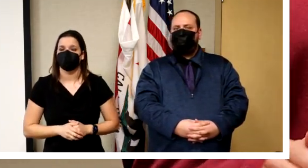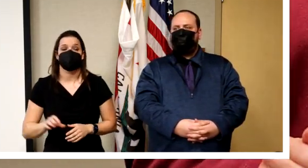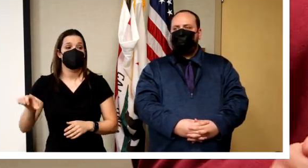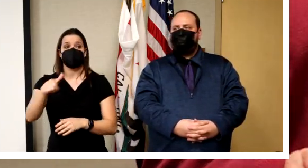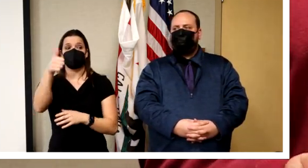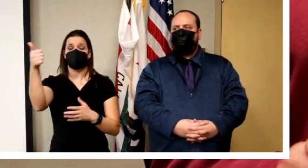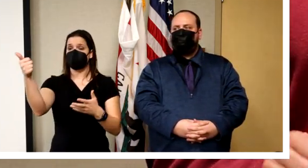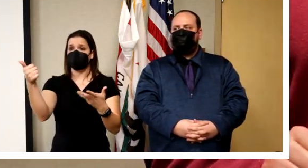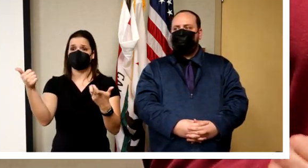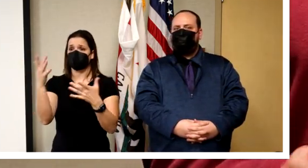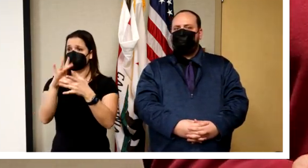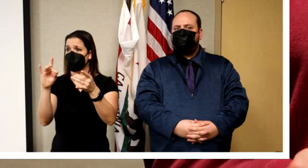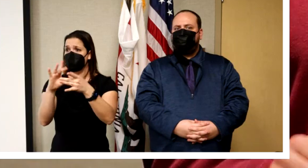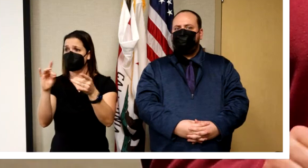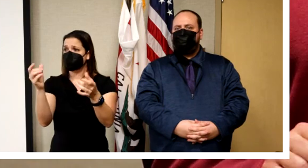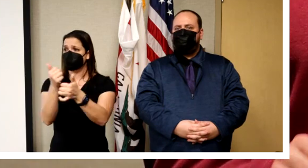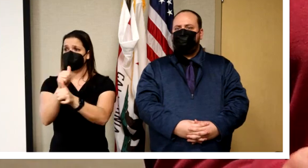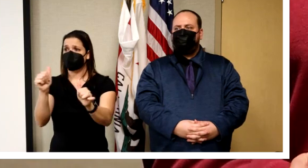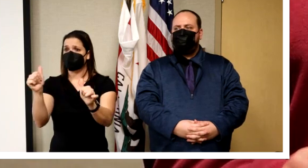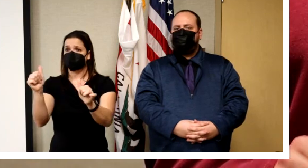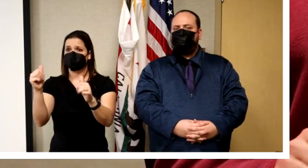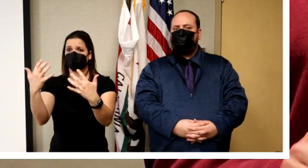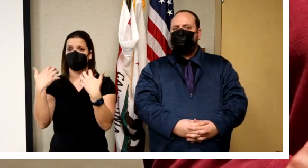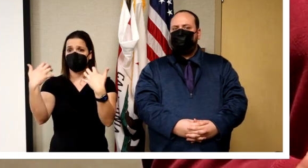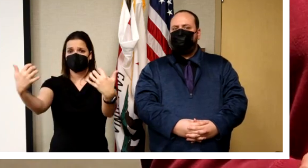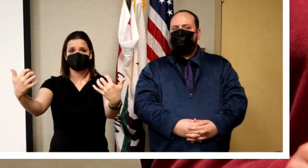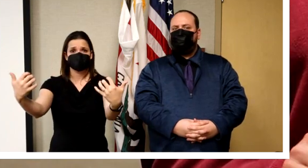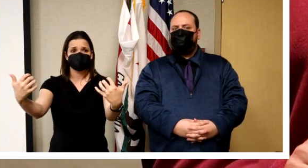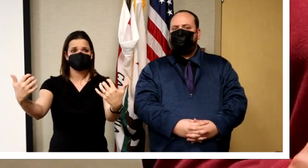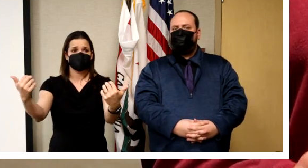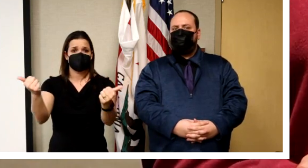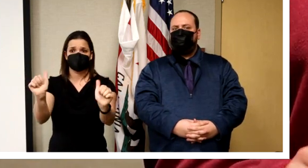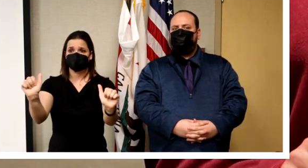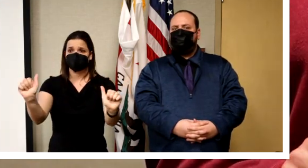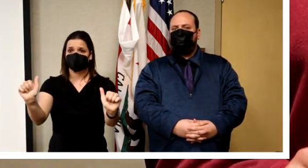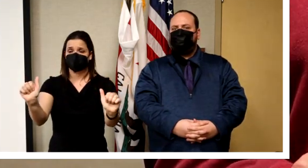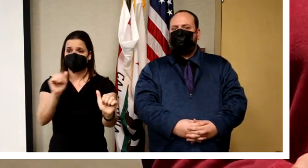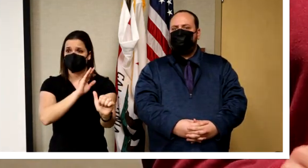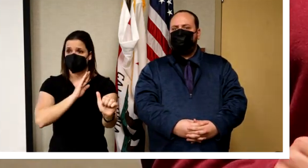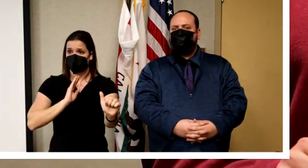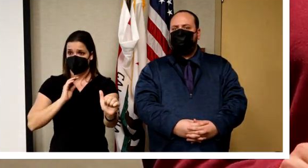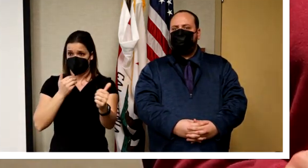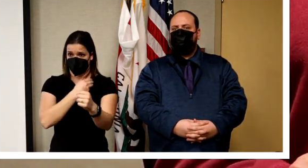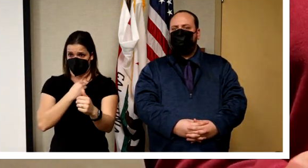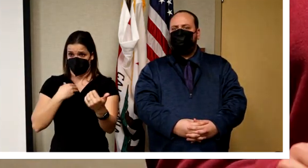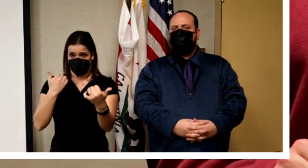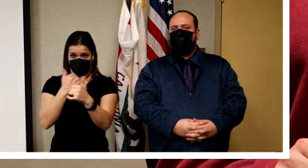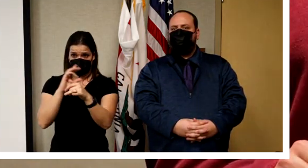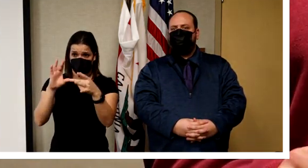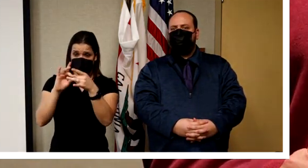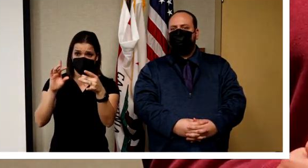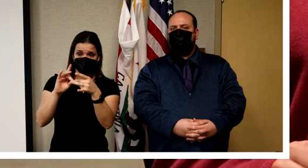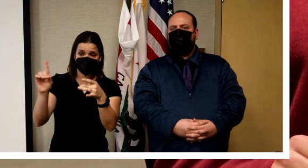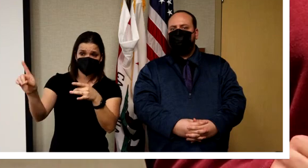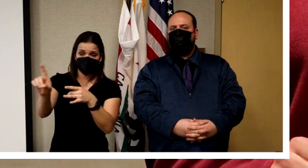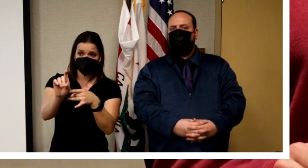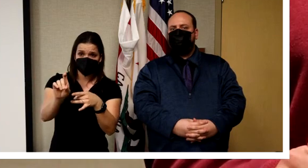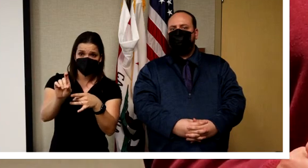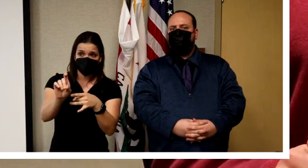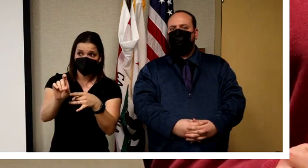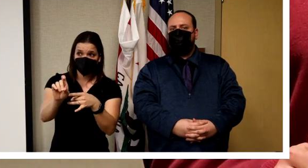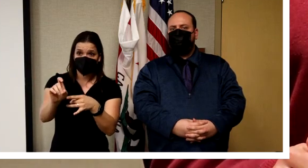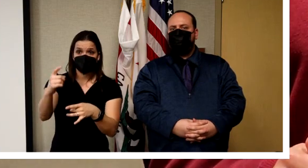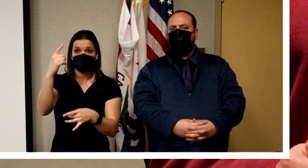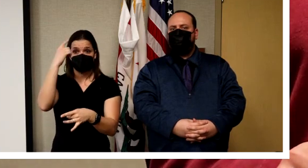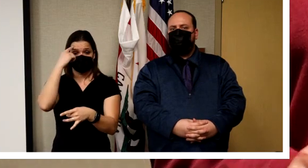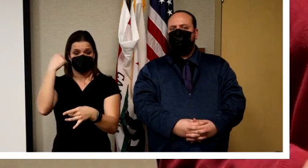right, anybody else, any more comments from anyone in the audience? Board members, any comments from you? And I think